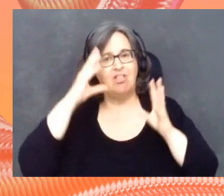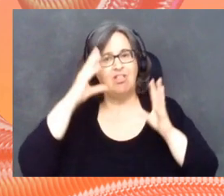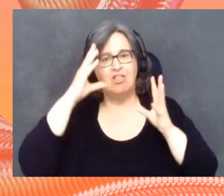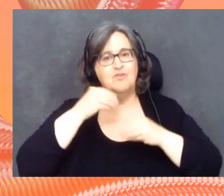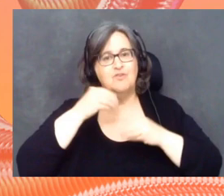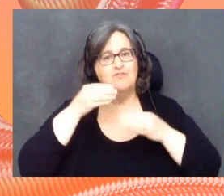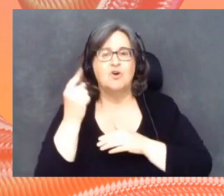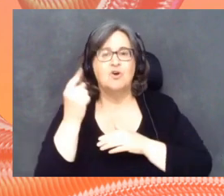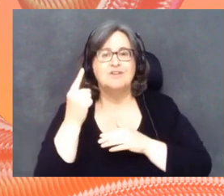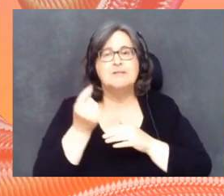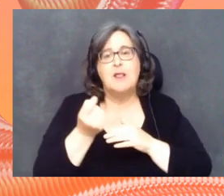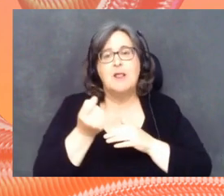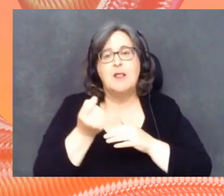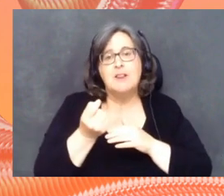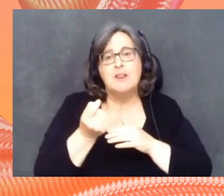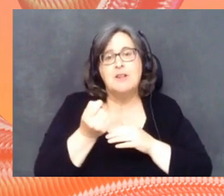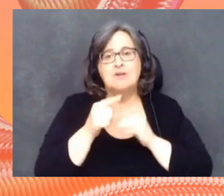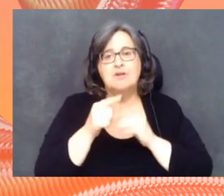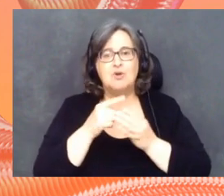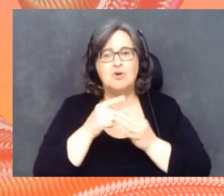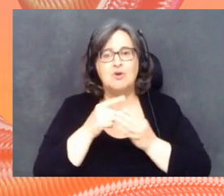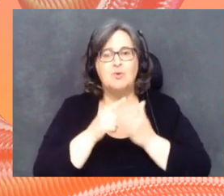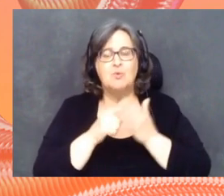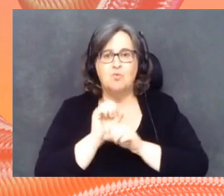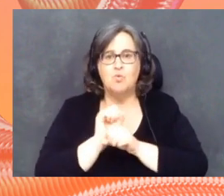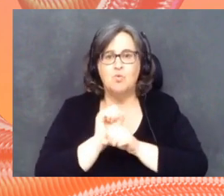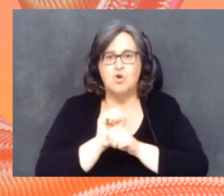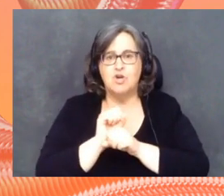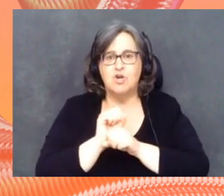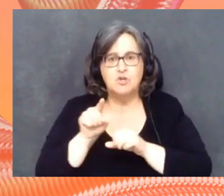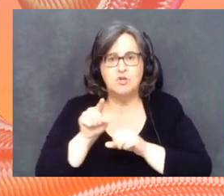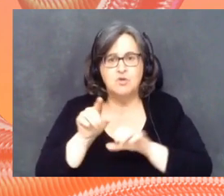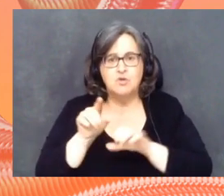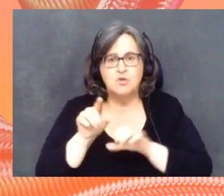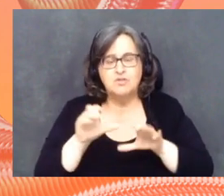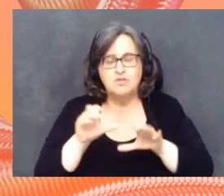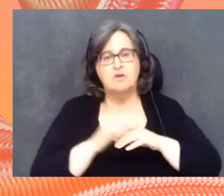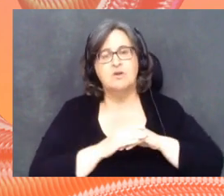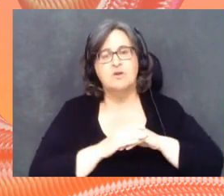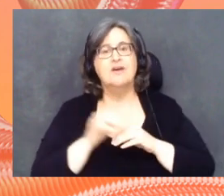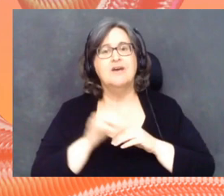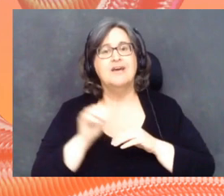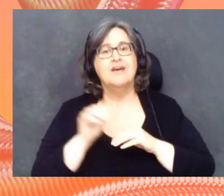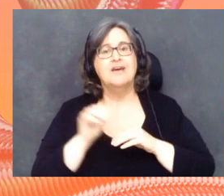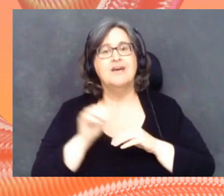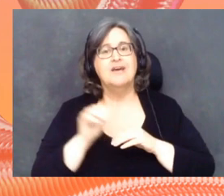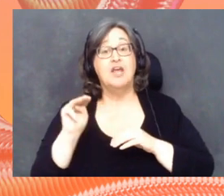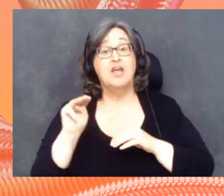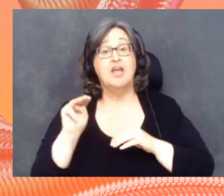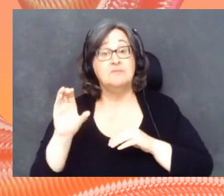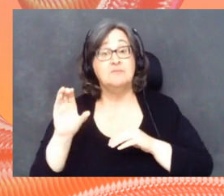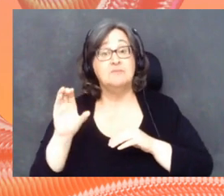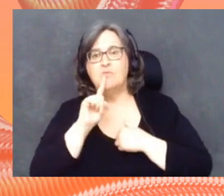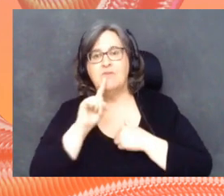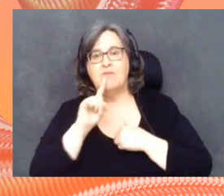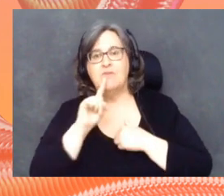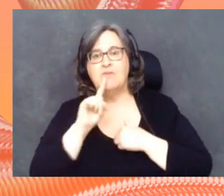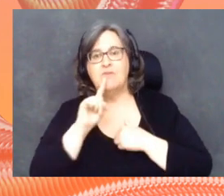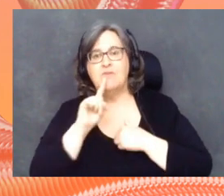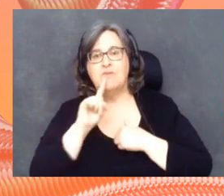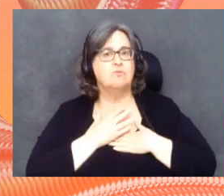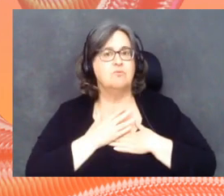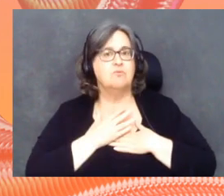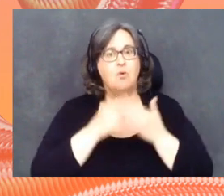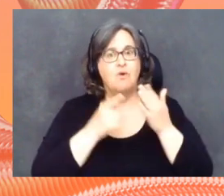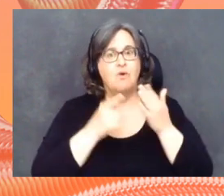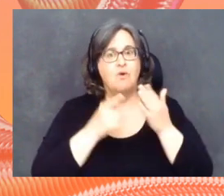understand a little bit of like what the work, you know, one of the things I always get moved by with the AMC is that there's what happens when we all come together. And then the